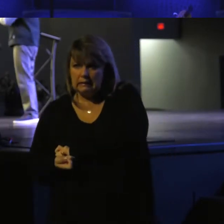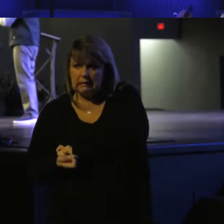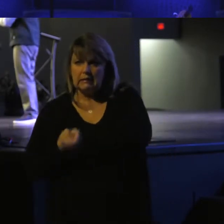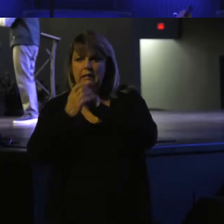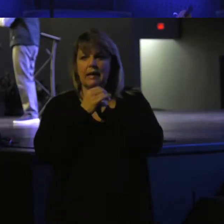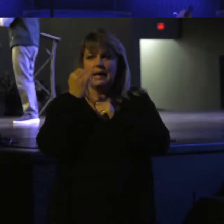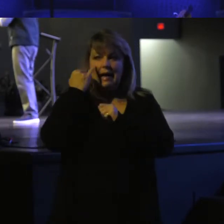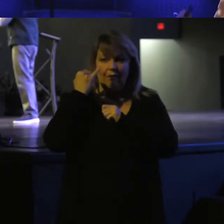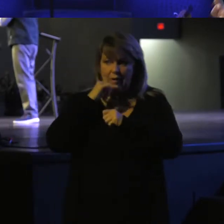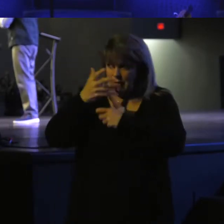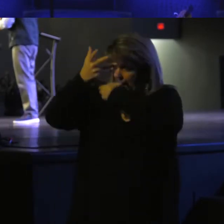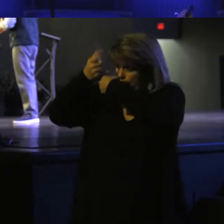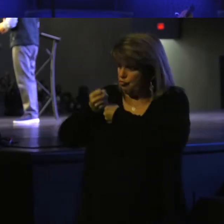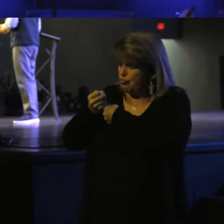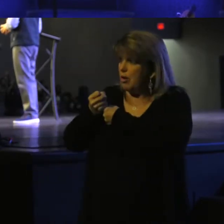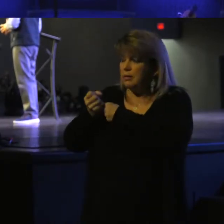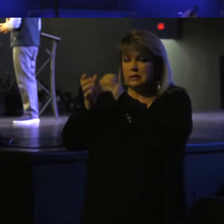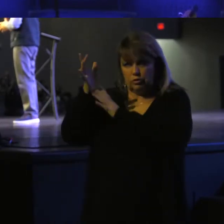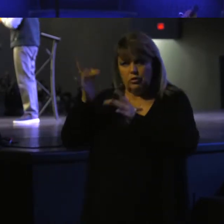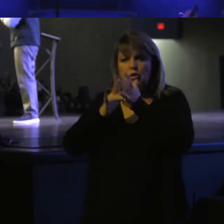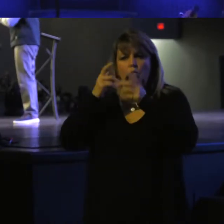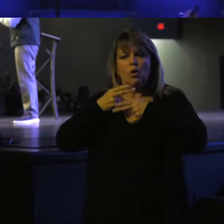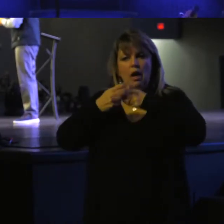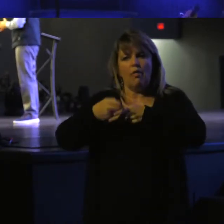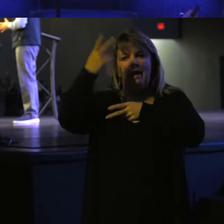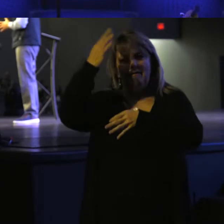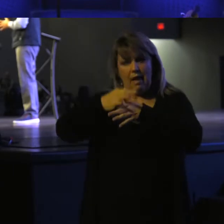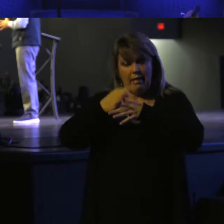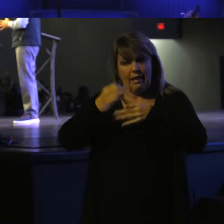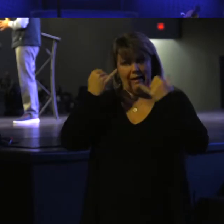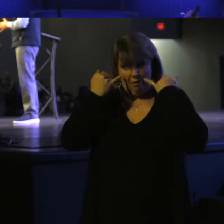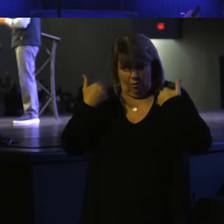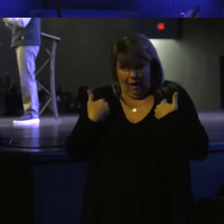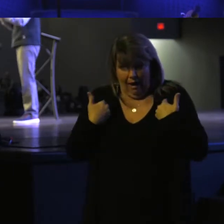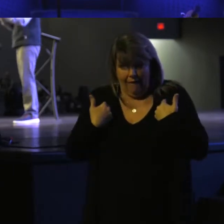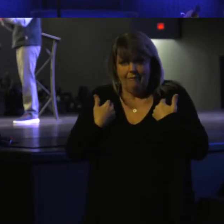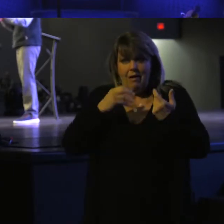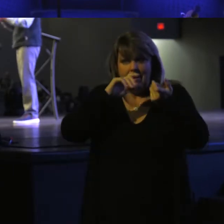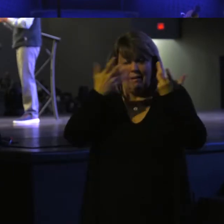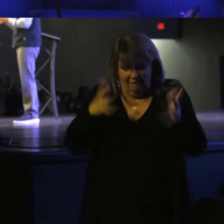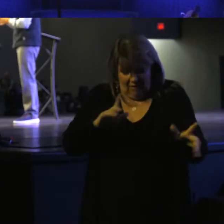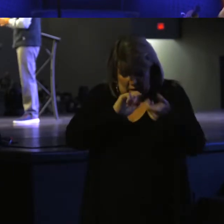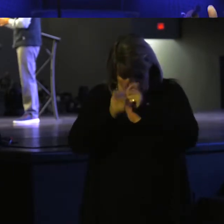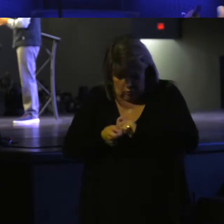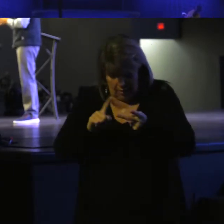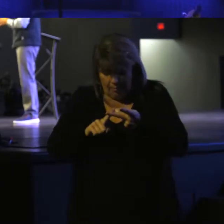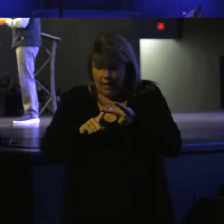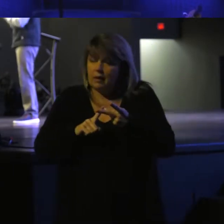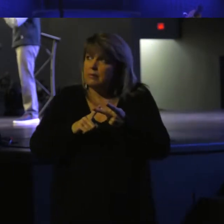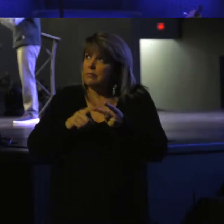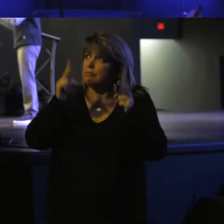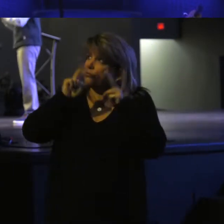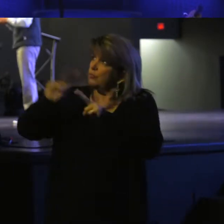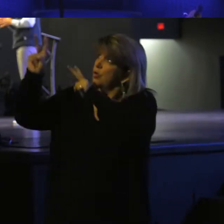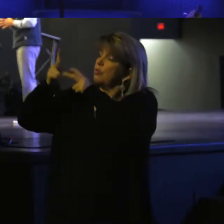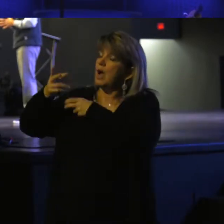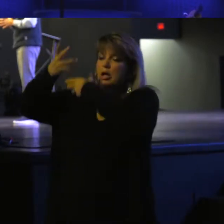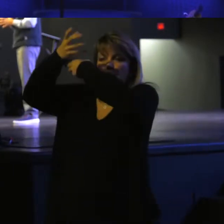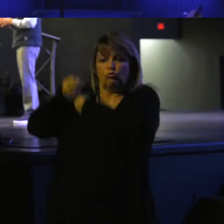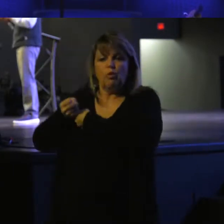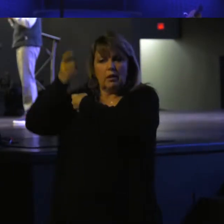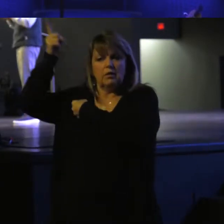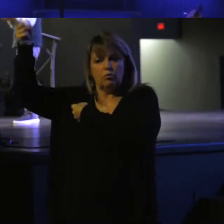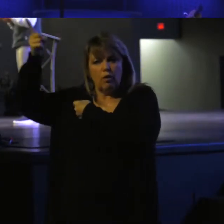have trusted in Him, we call that faith. And the Bible says when you've done that, when you've repented of your sin, when you've turned to Christ, when you've trusted in